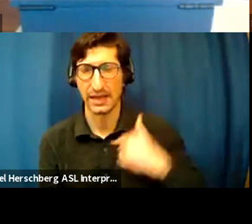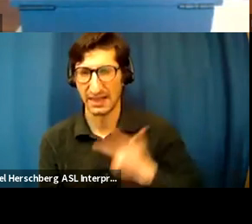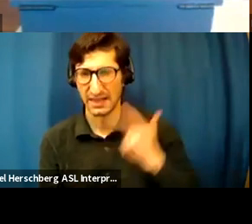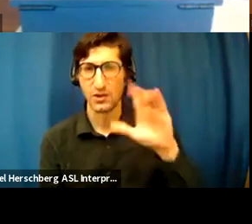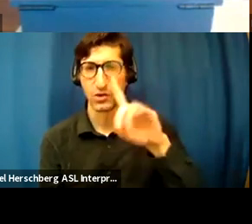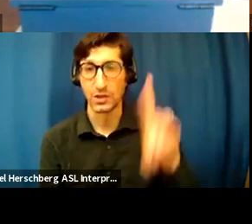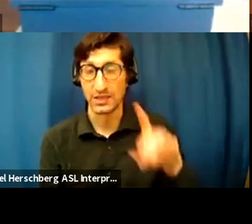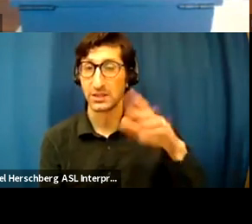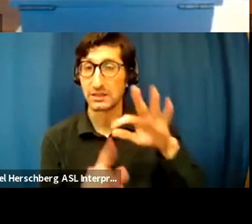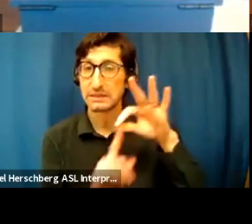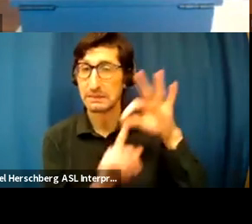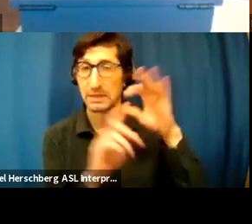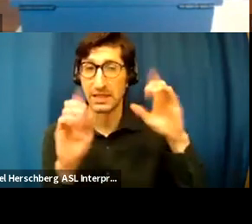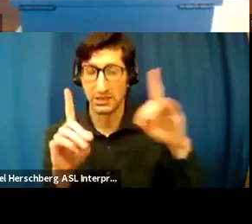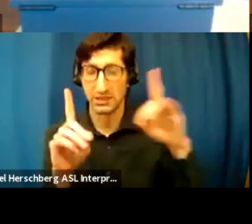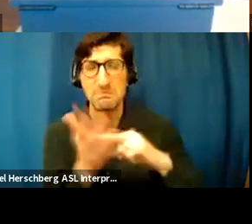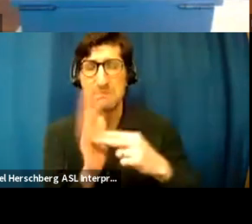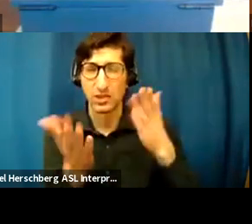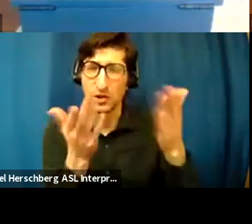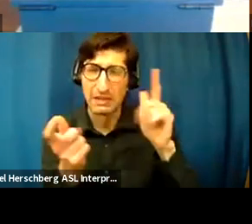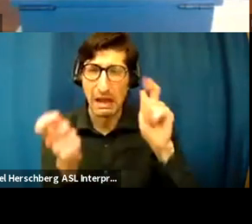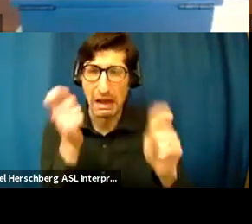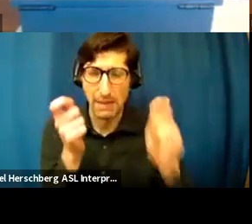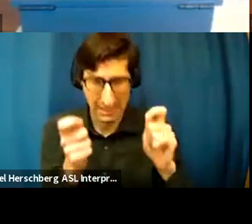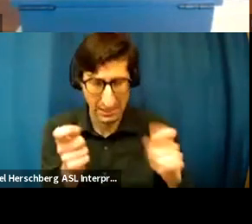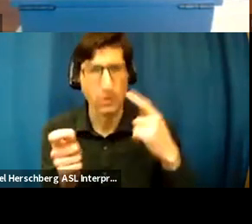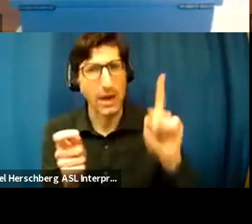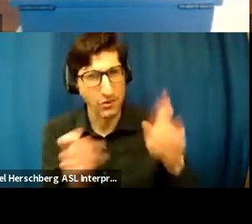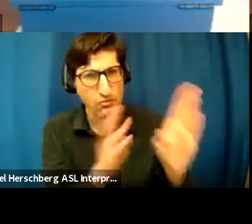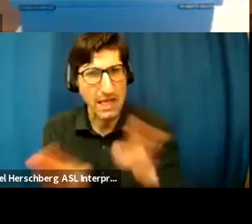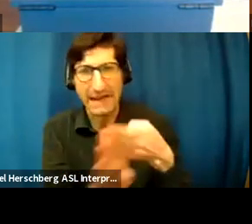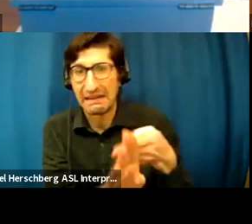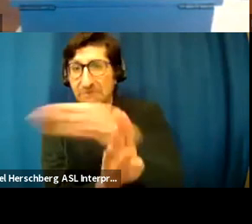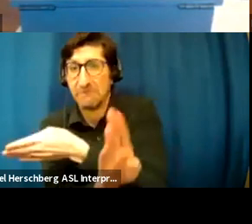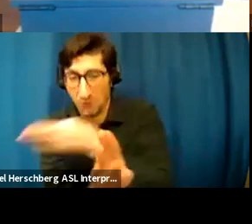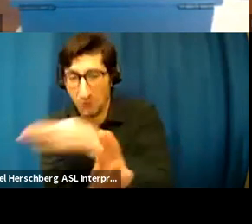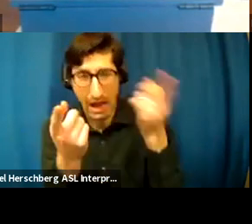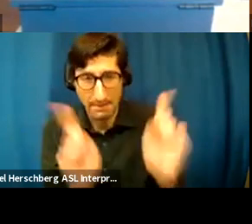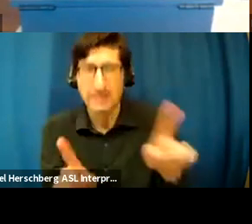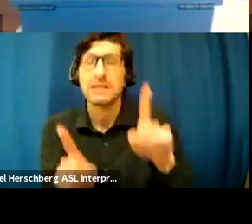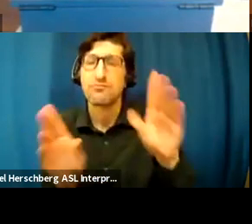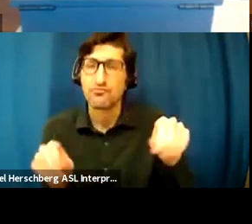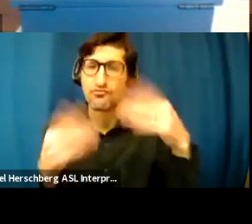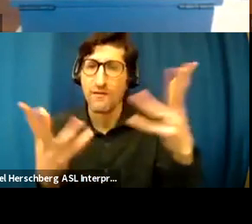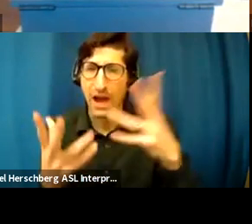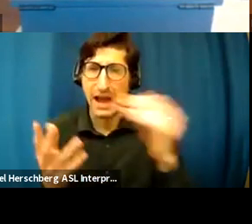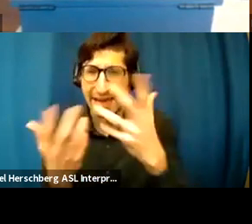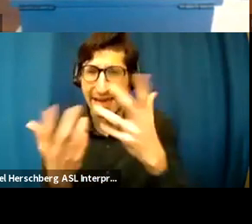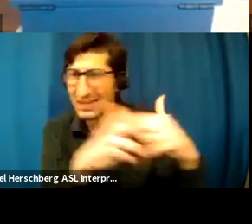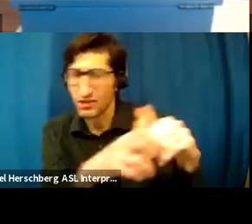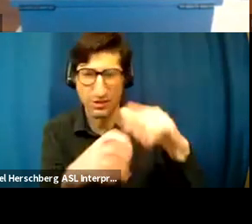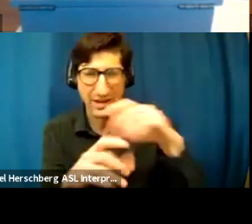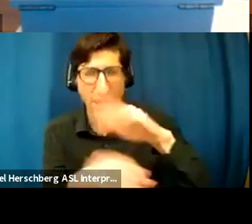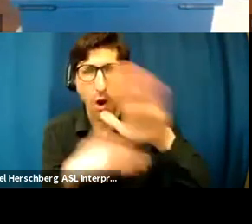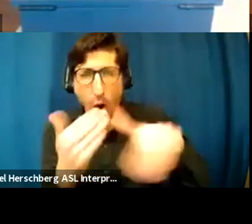is services, accommodations, and modifications that need to be planned for in advance, provided and integrated throughout every aspect